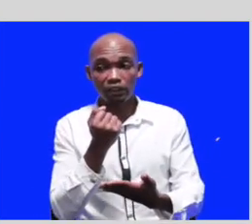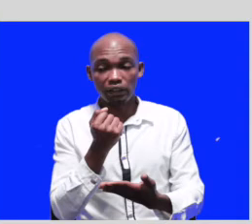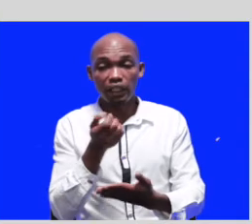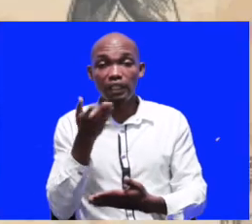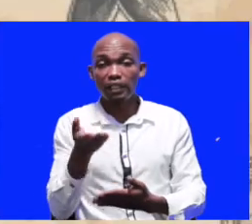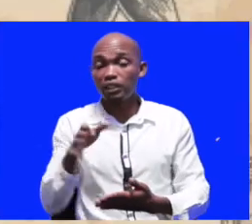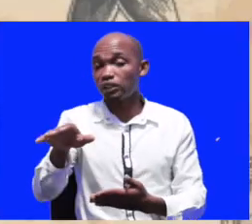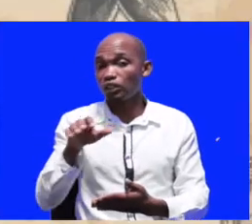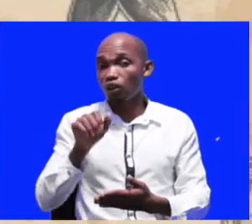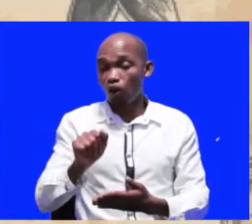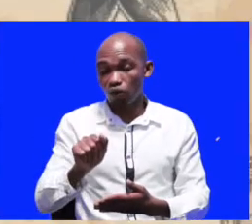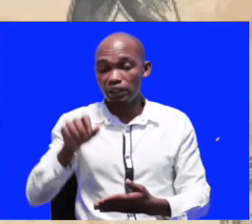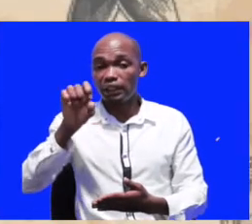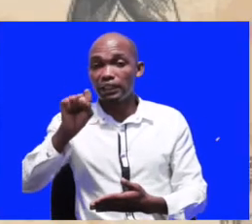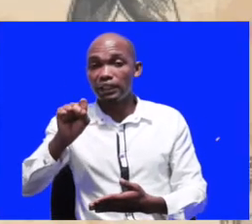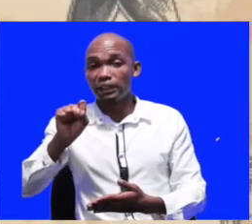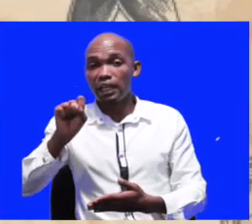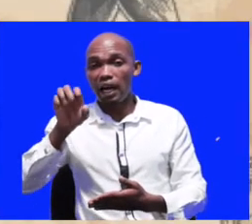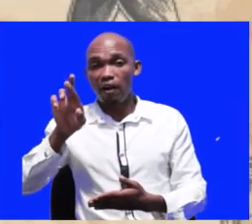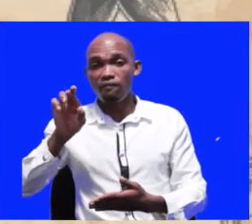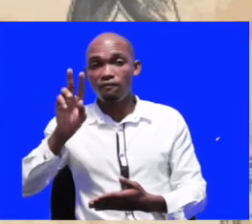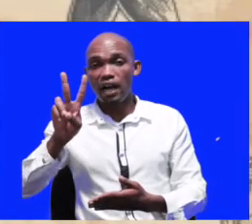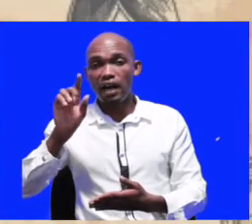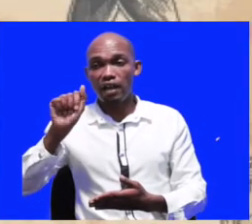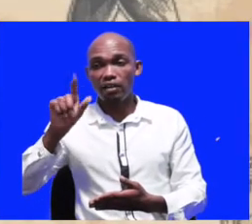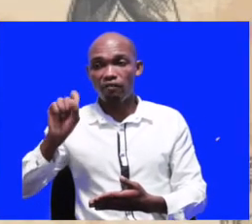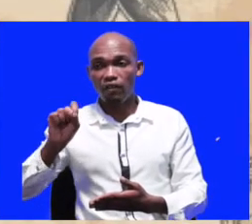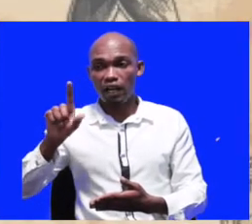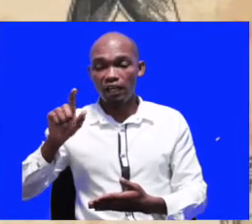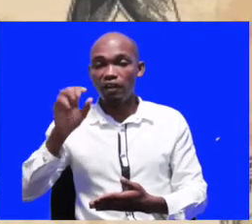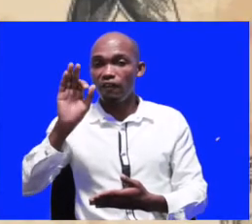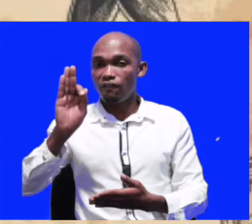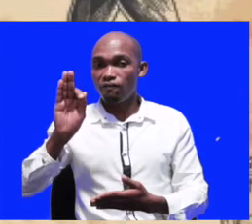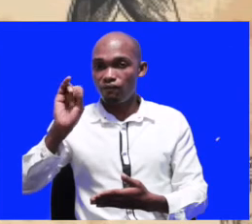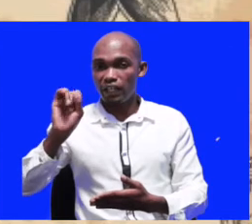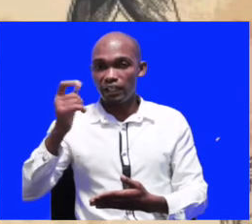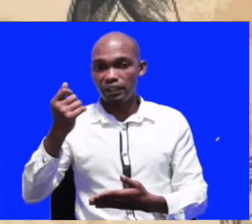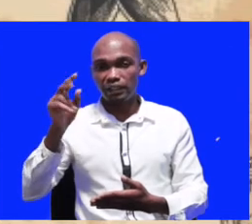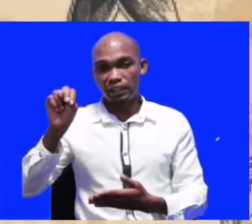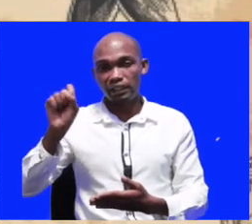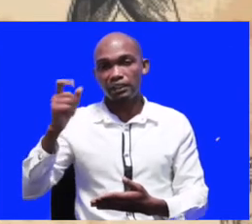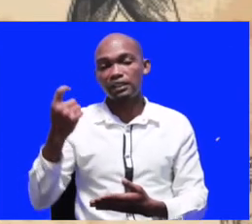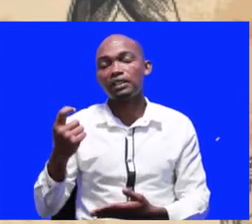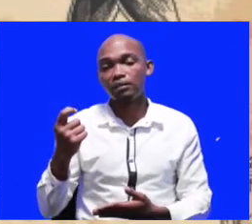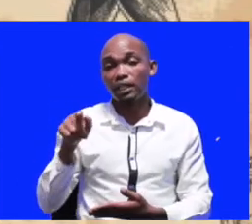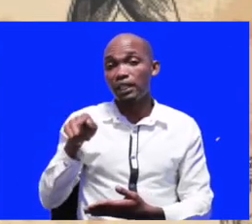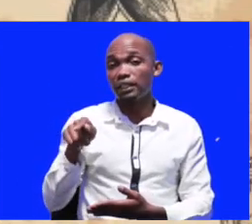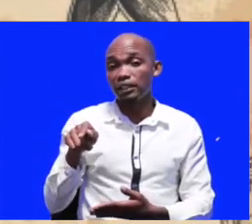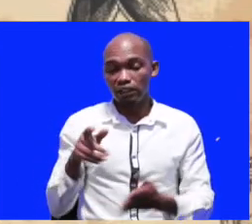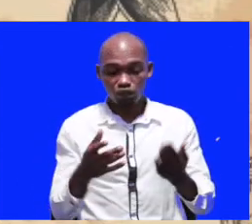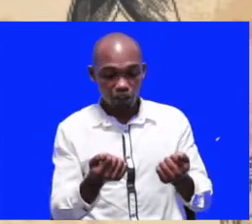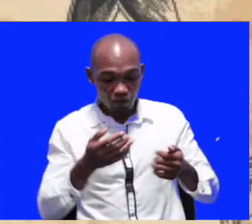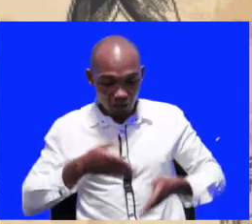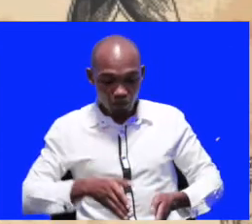die. This is called survival of the fittest. Offspring with favorable variation grow